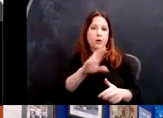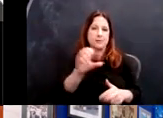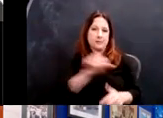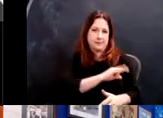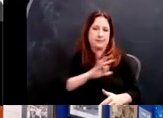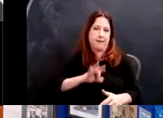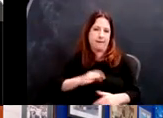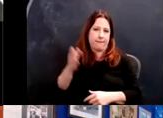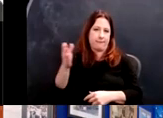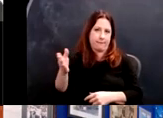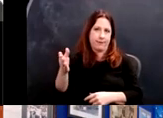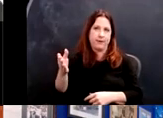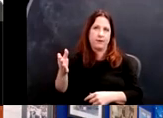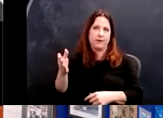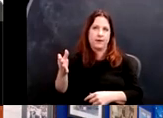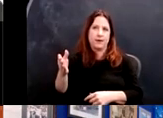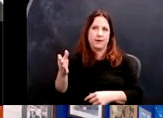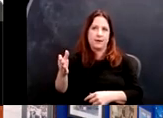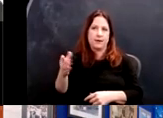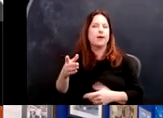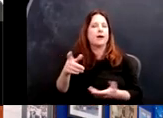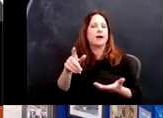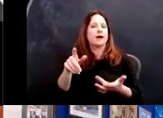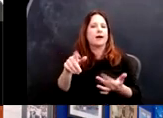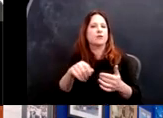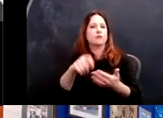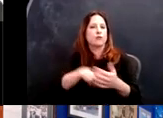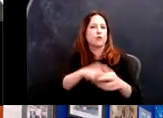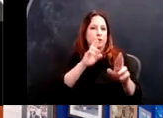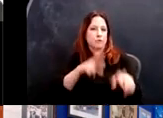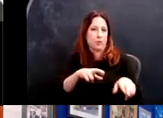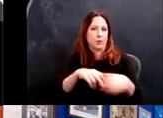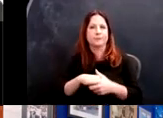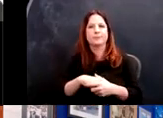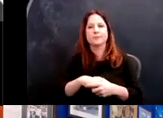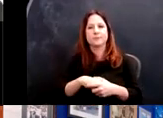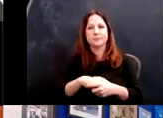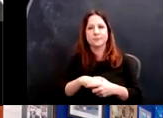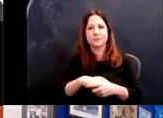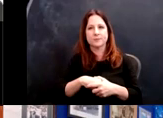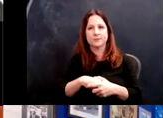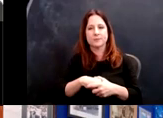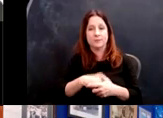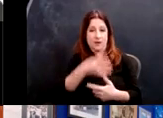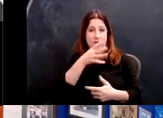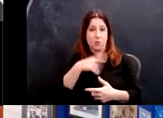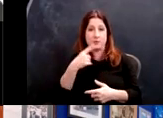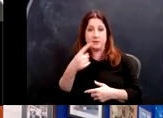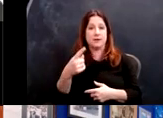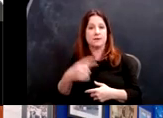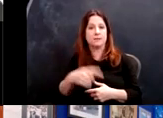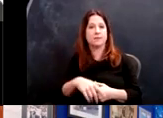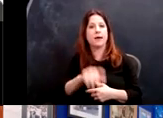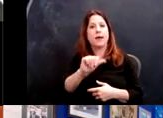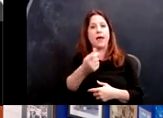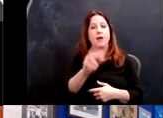staff had this in her report. So she said, Ather came in